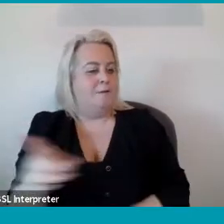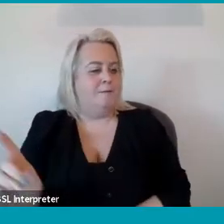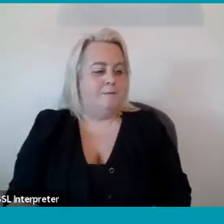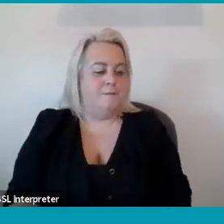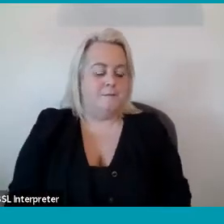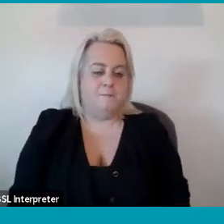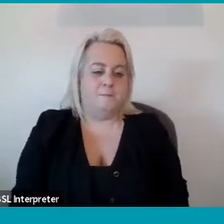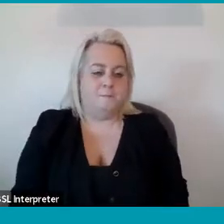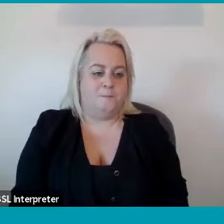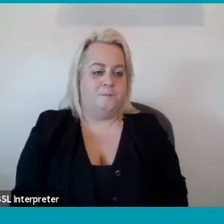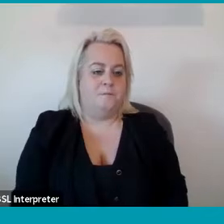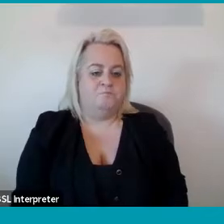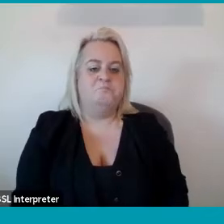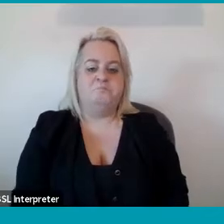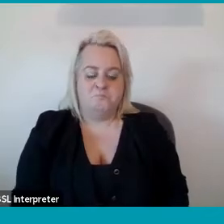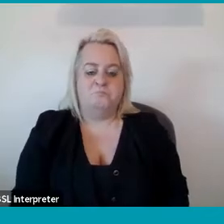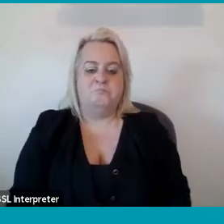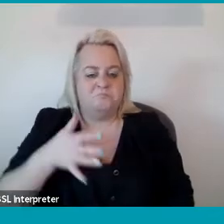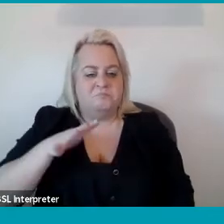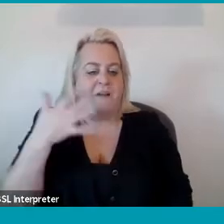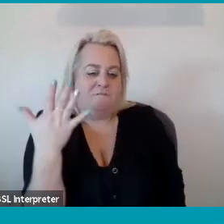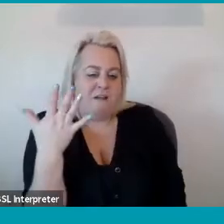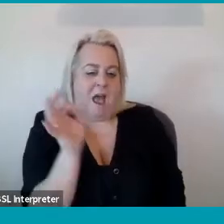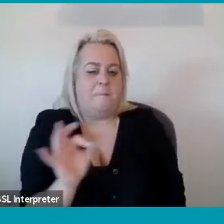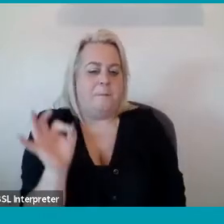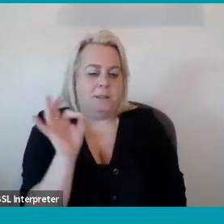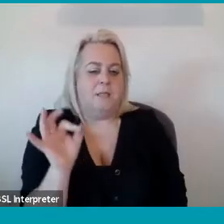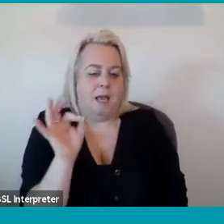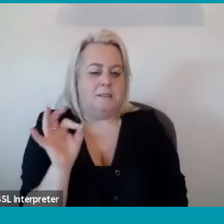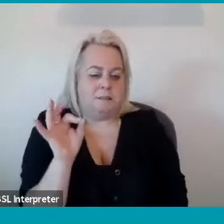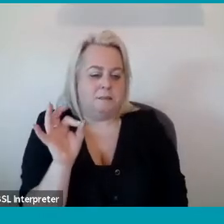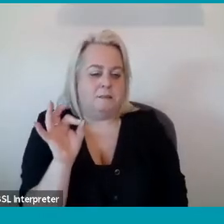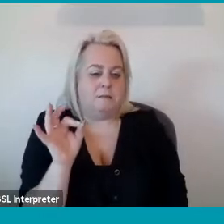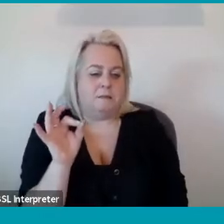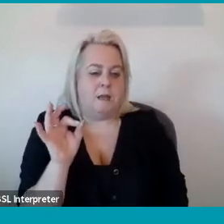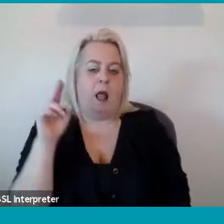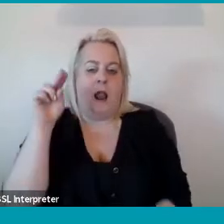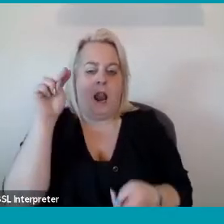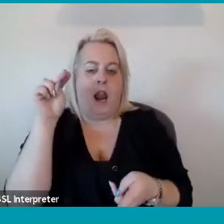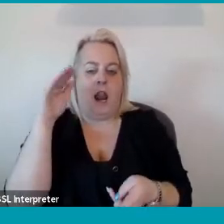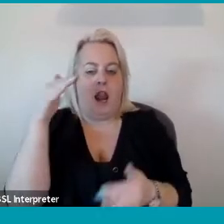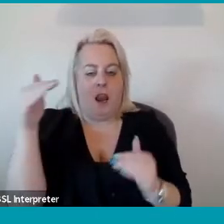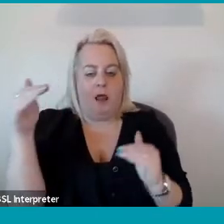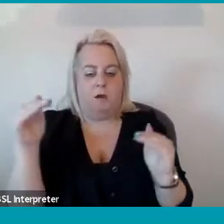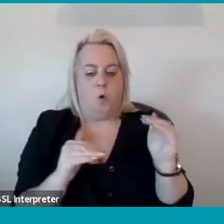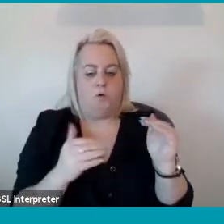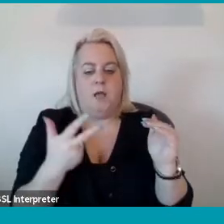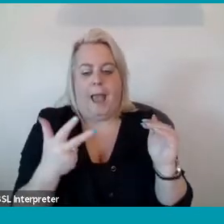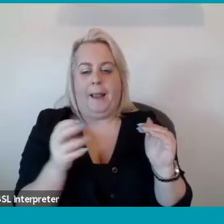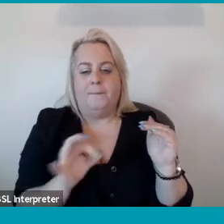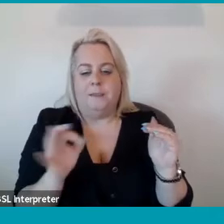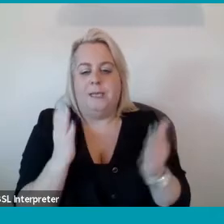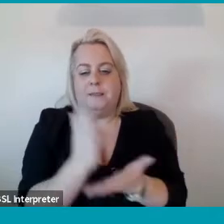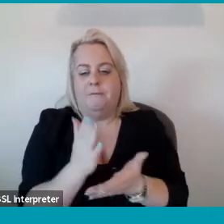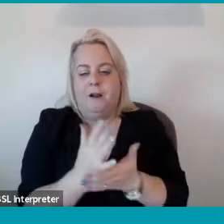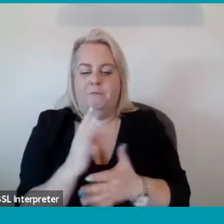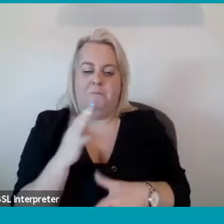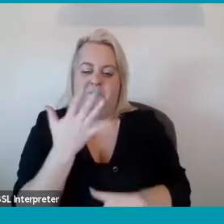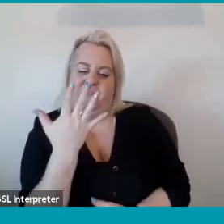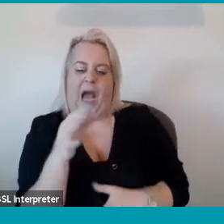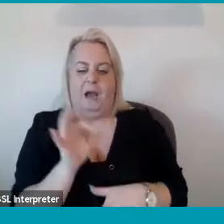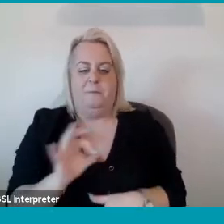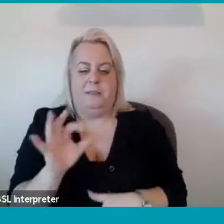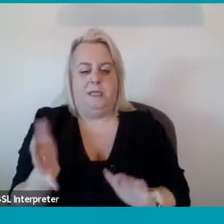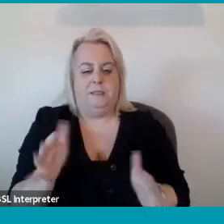it's around 5%. It's certainly less than 8%. And that's an interesting one, because I used the analogy